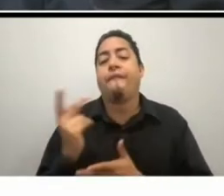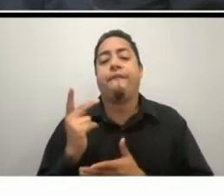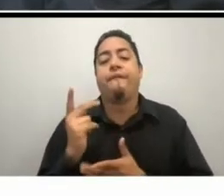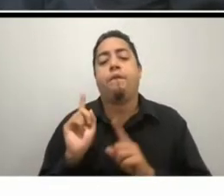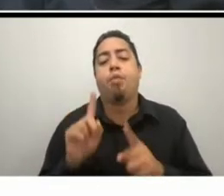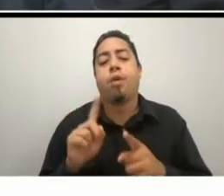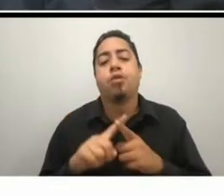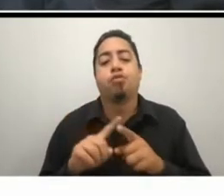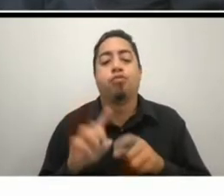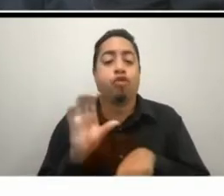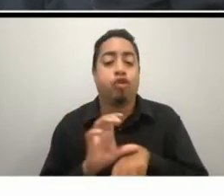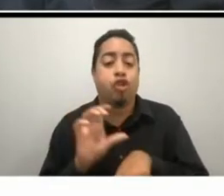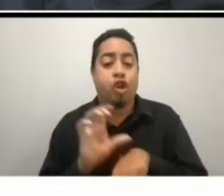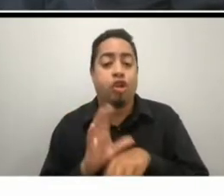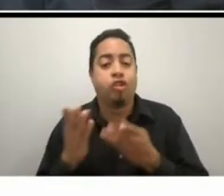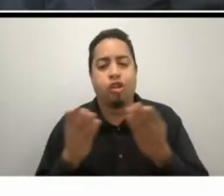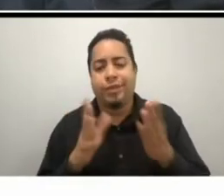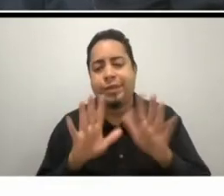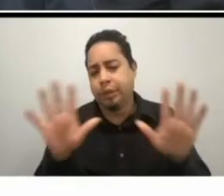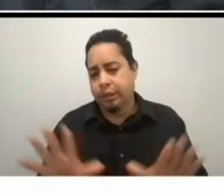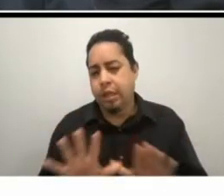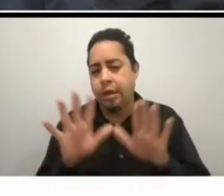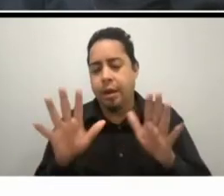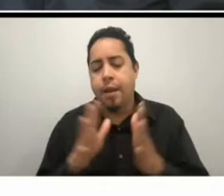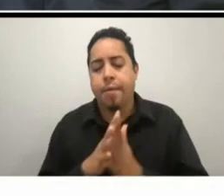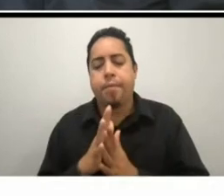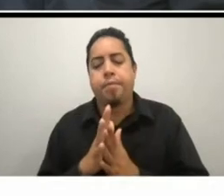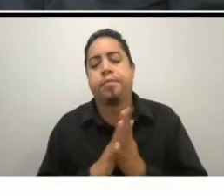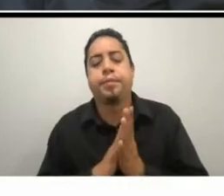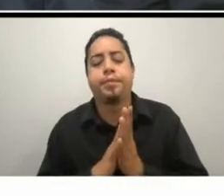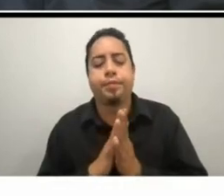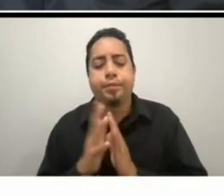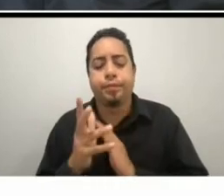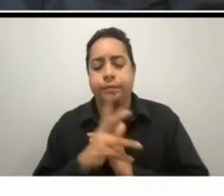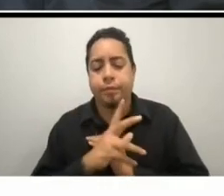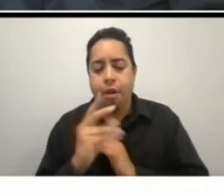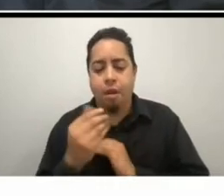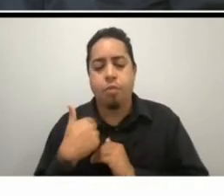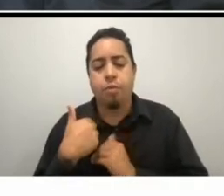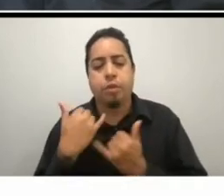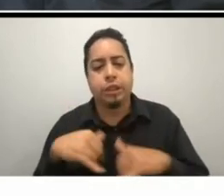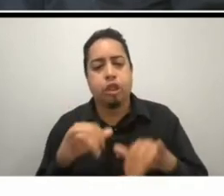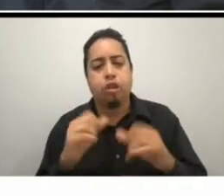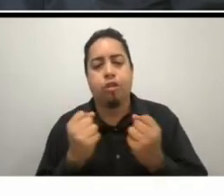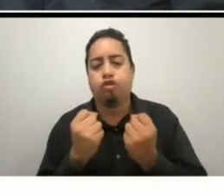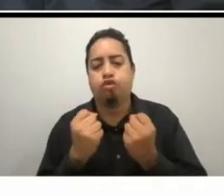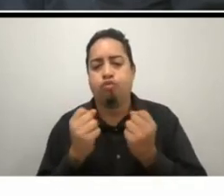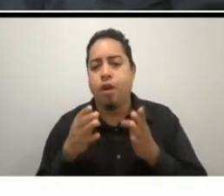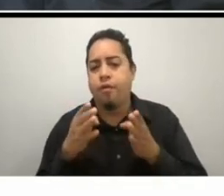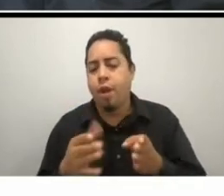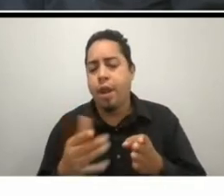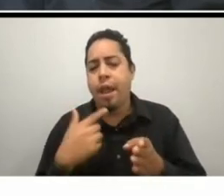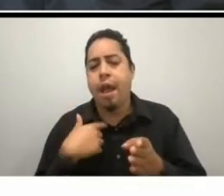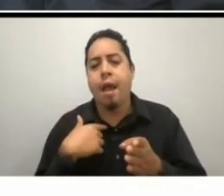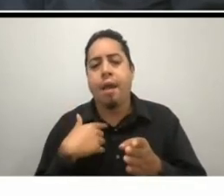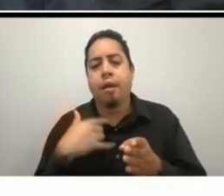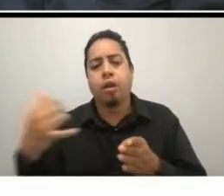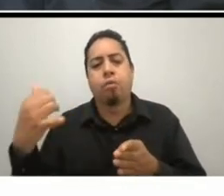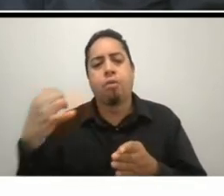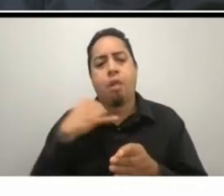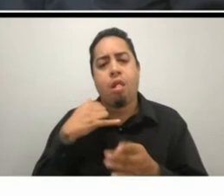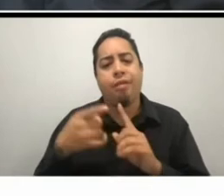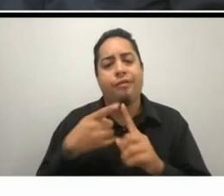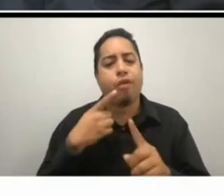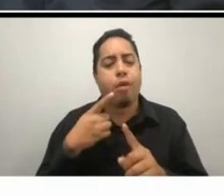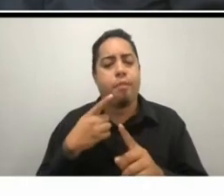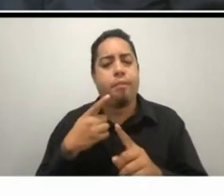church meetings. It was on a Sunday. And we were still in the driveway, and I had received a call from a colleague